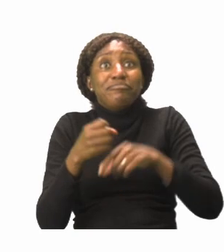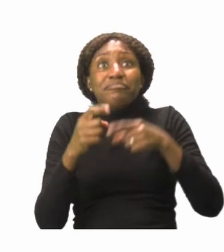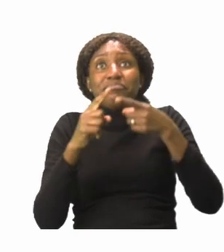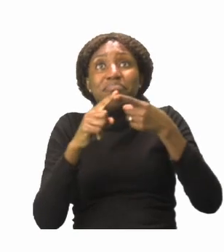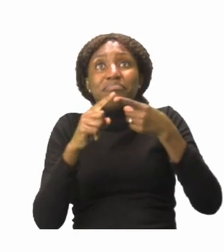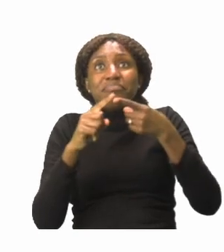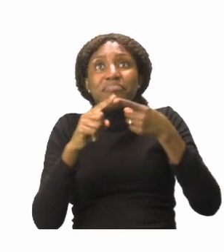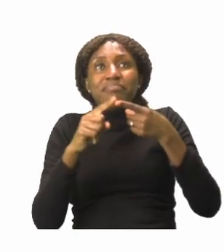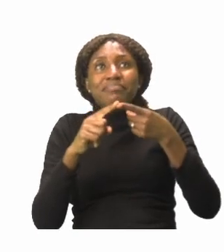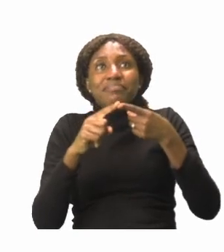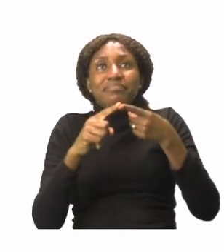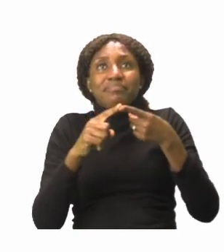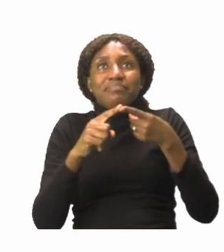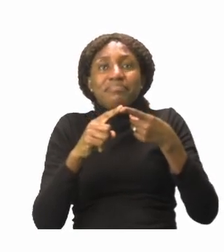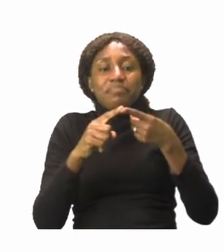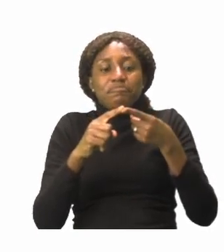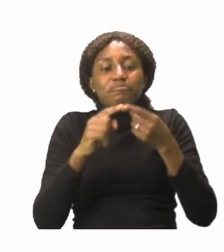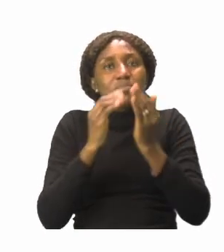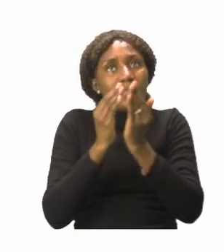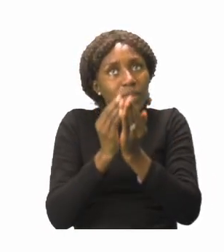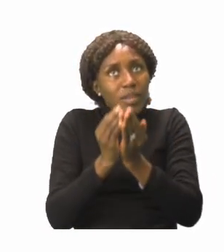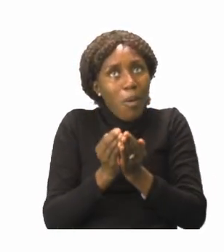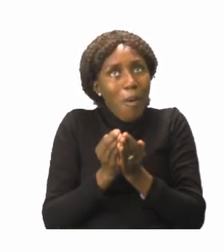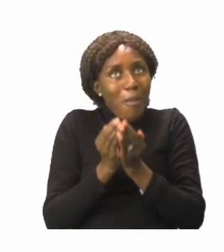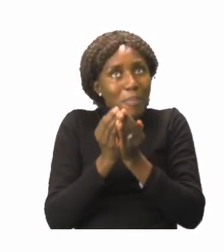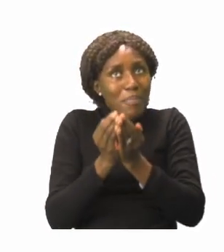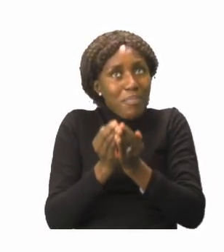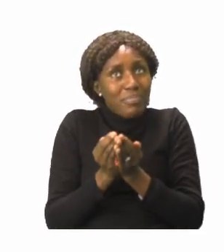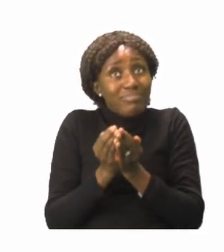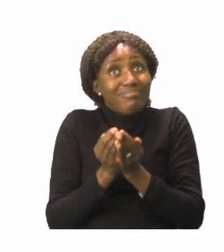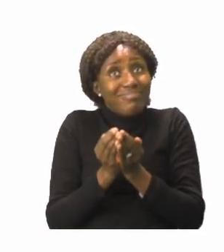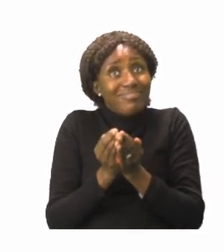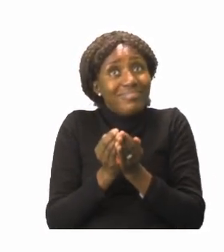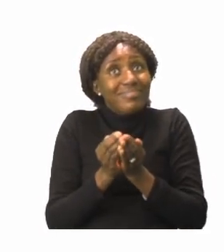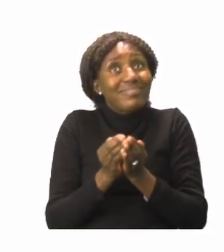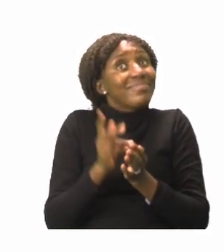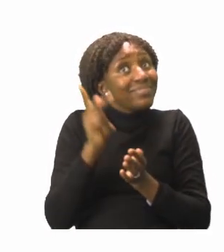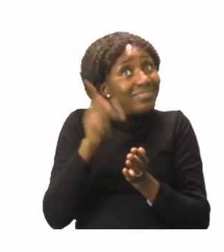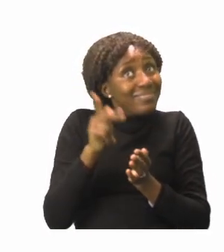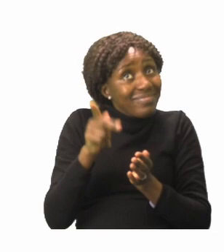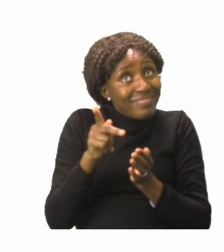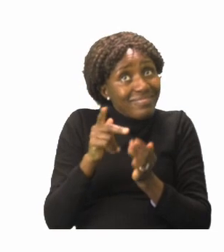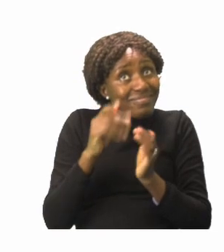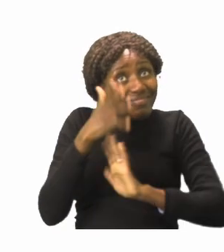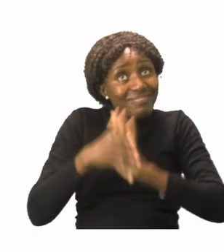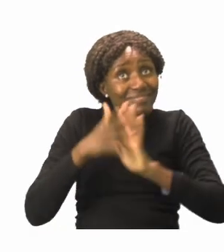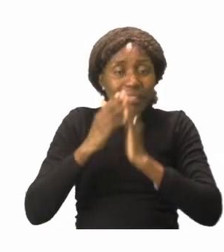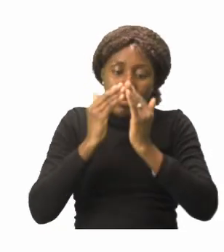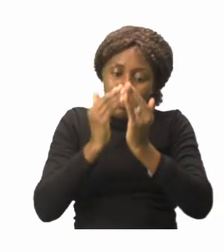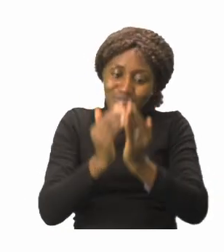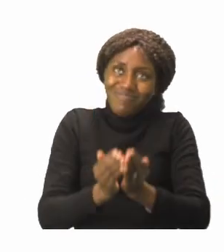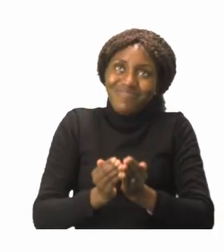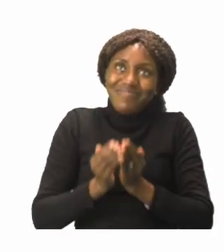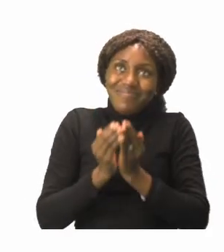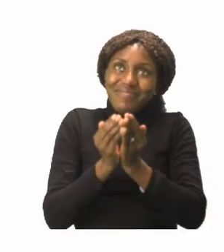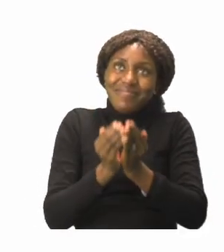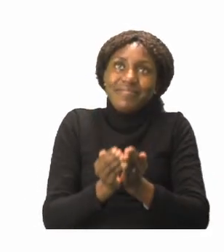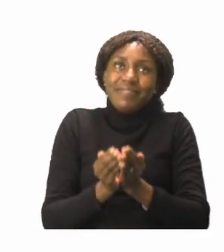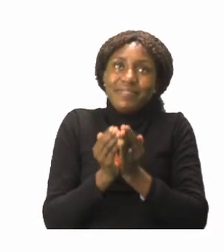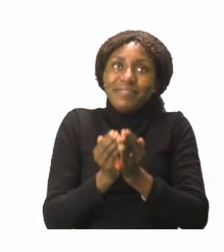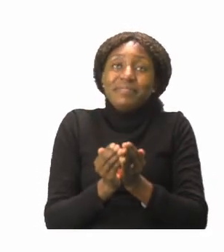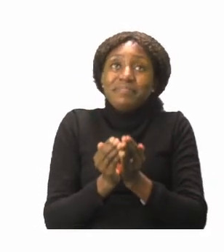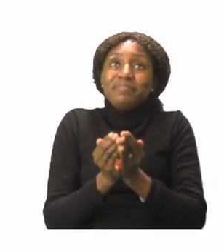see is of a boat. Everyone, let's say